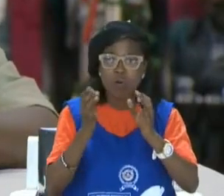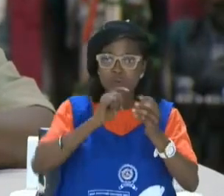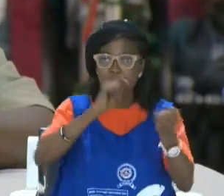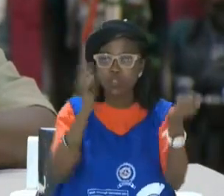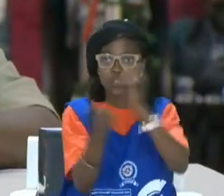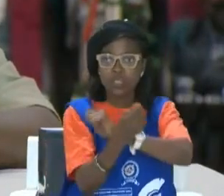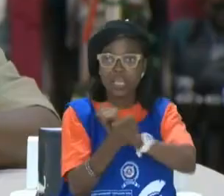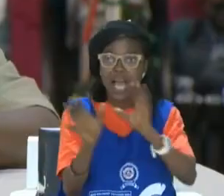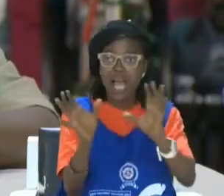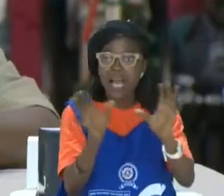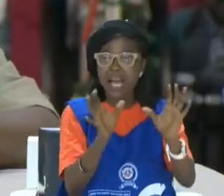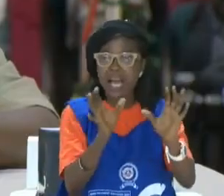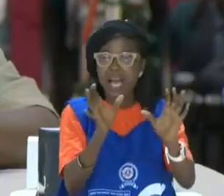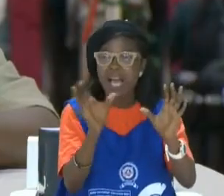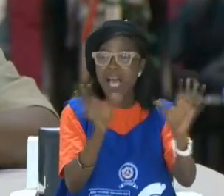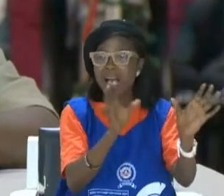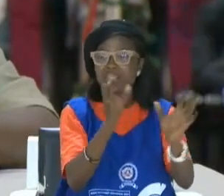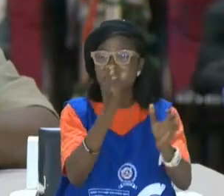2,